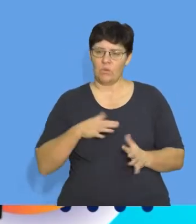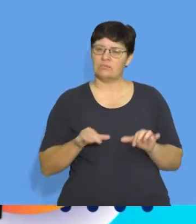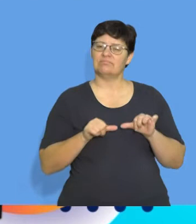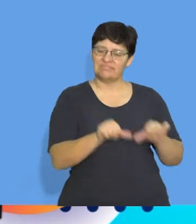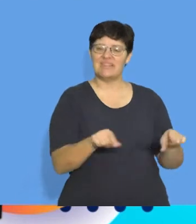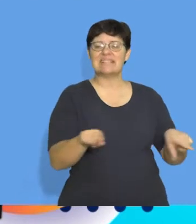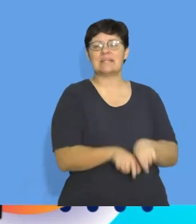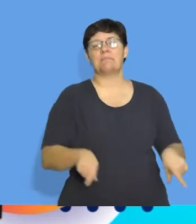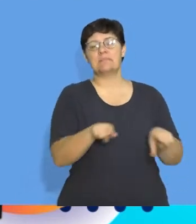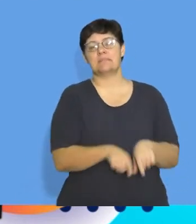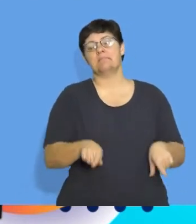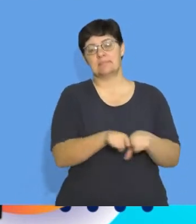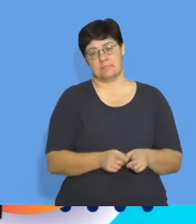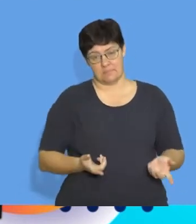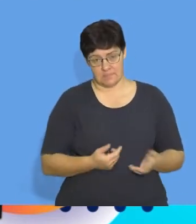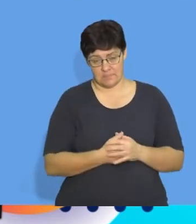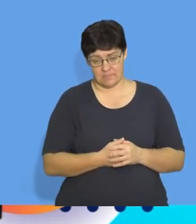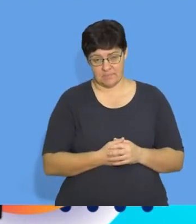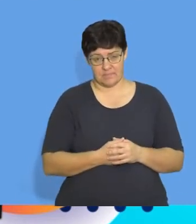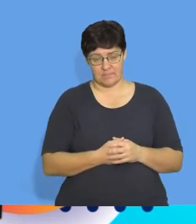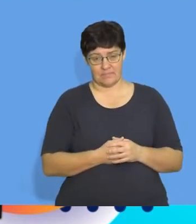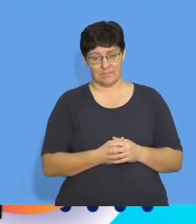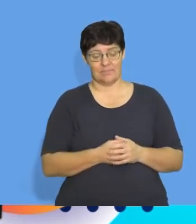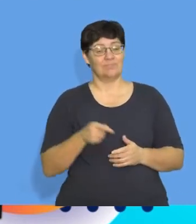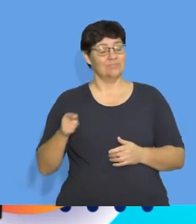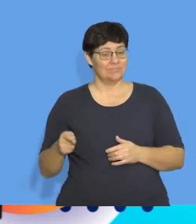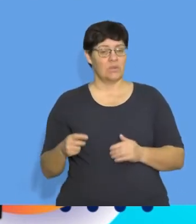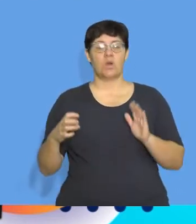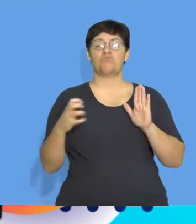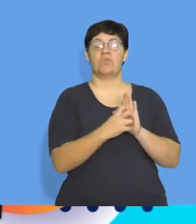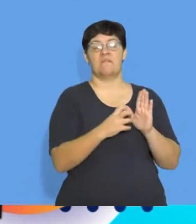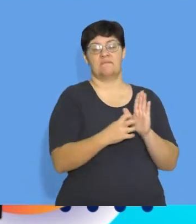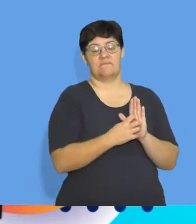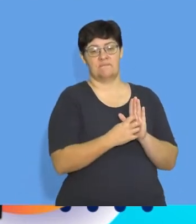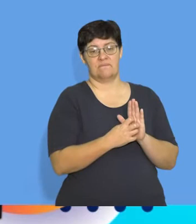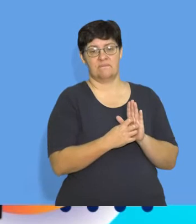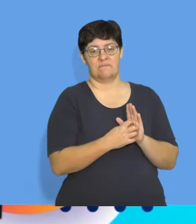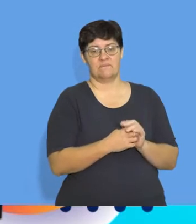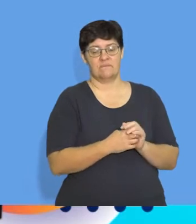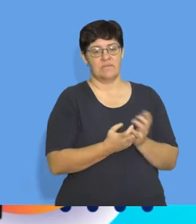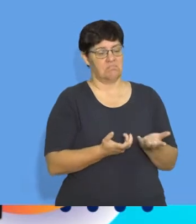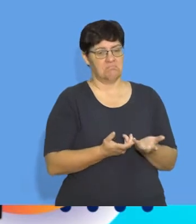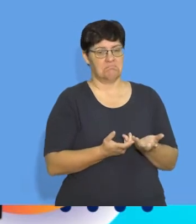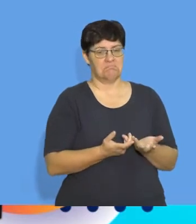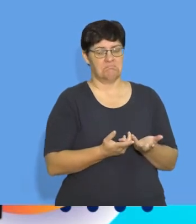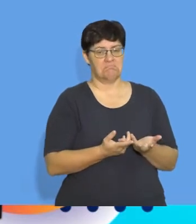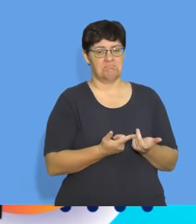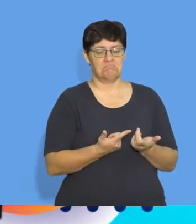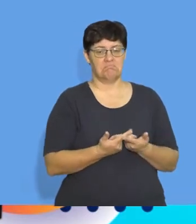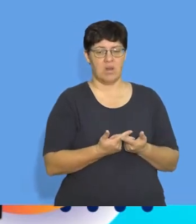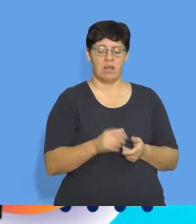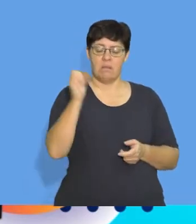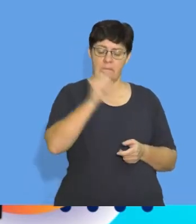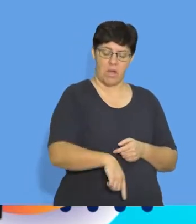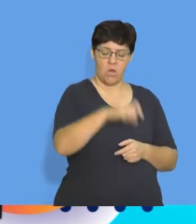same thing every single time. These graphs tend to look like the motion of a bouncing ball.